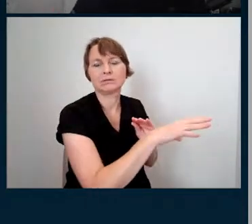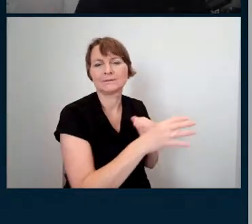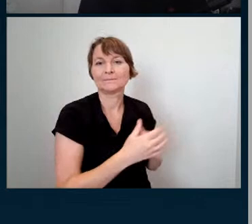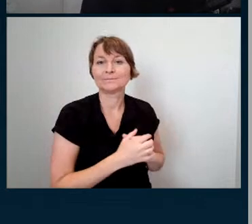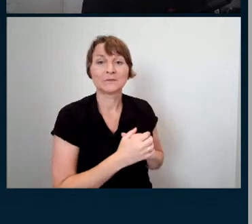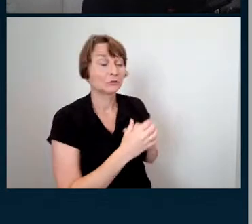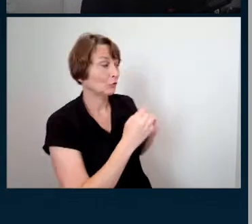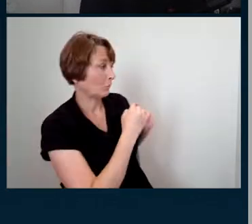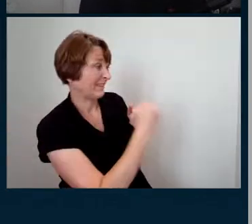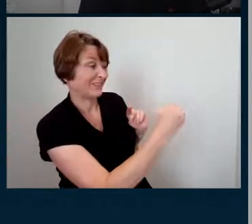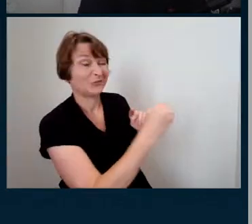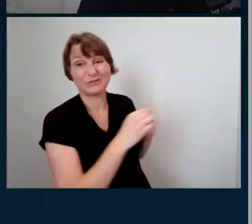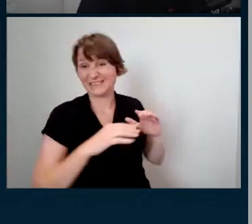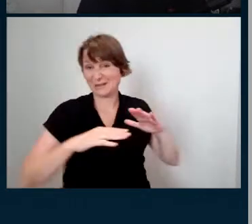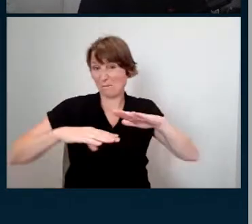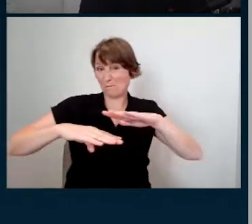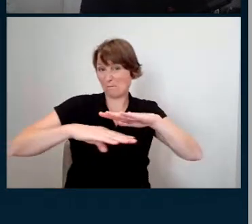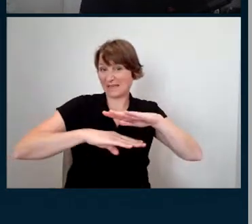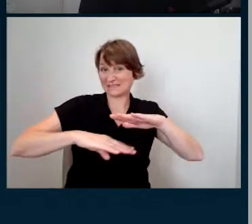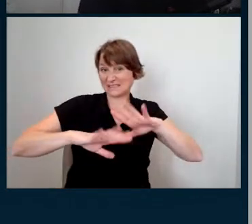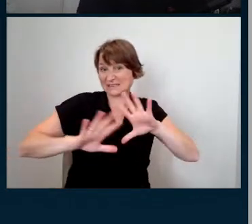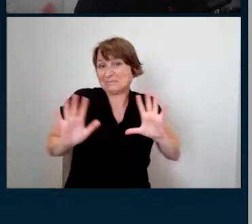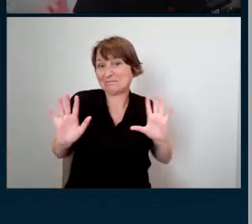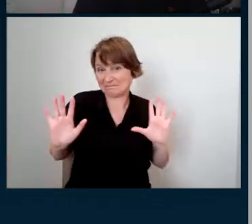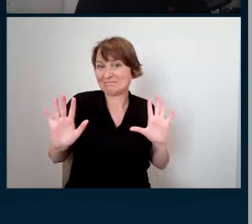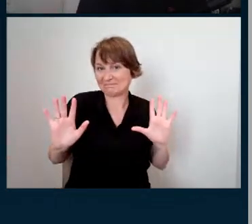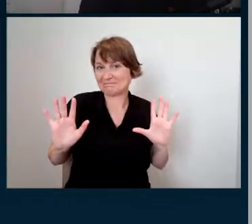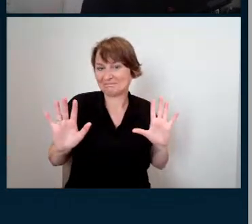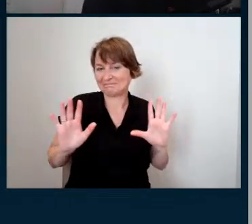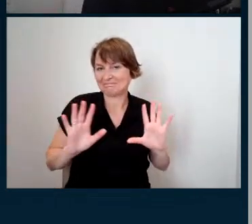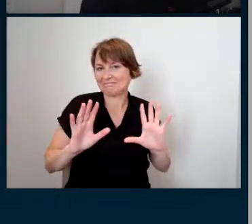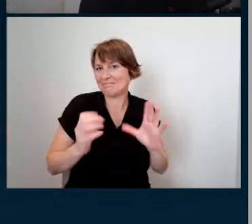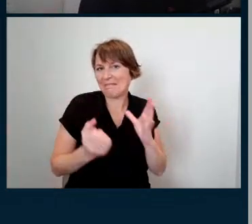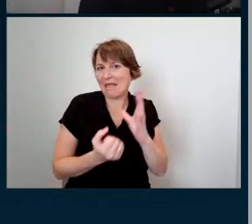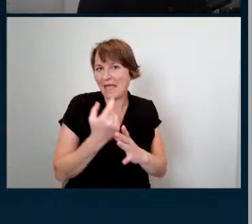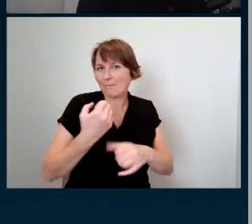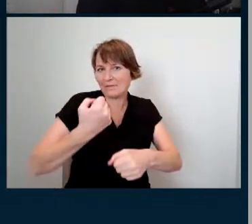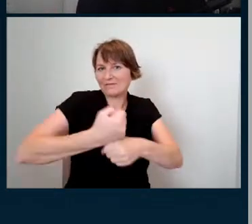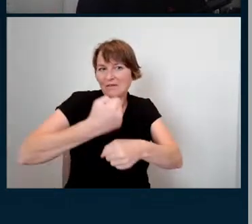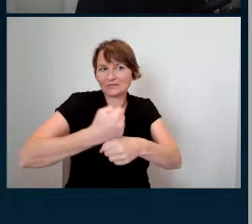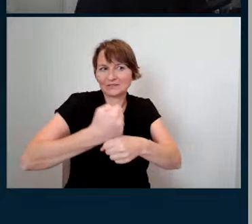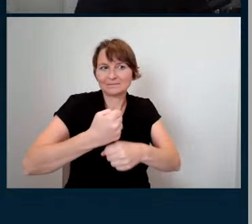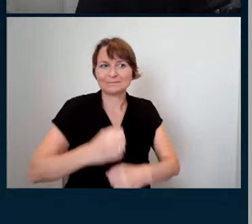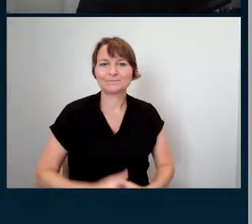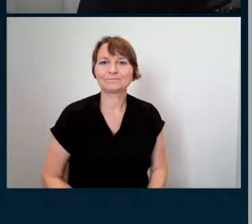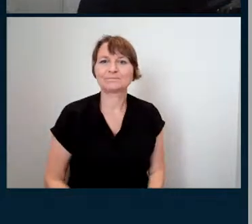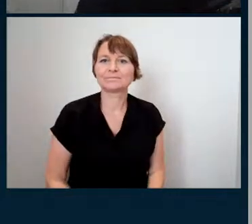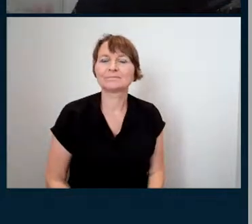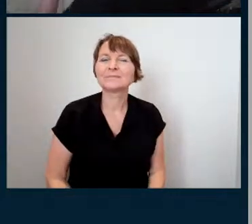word what a function does. Now, if we consider those triggers,